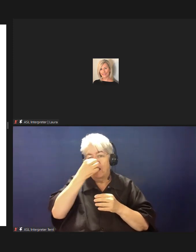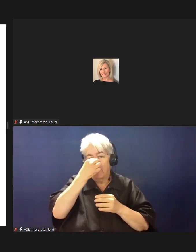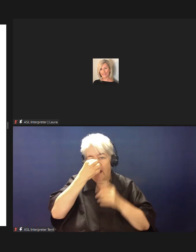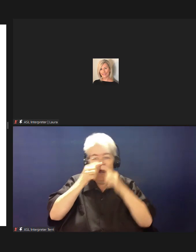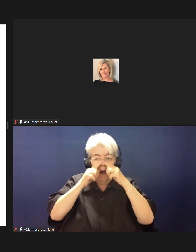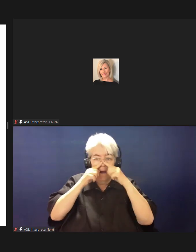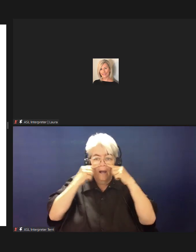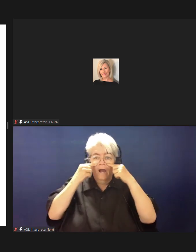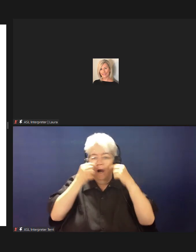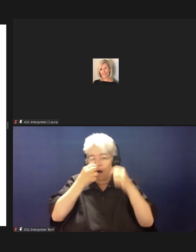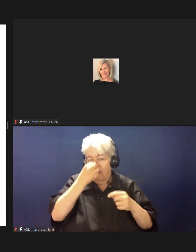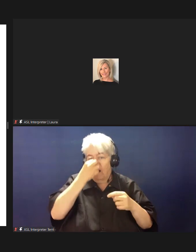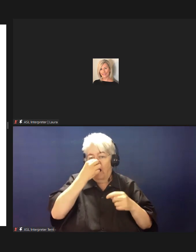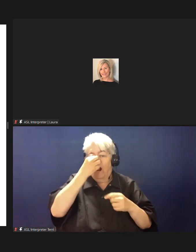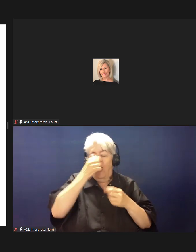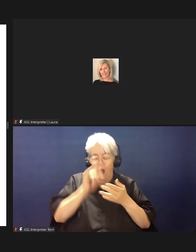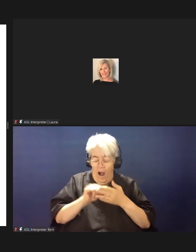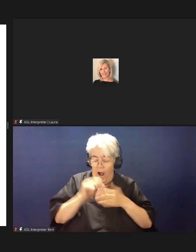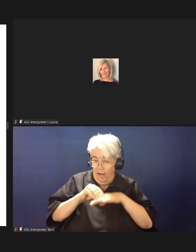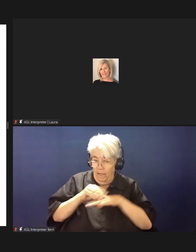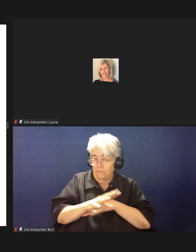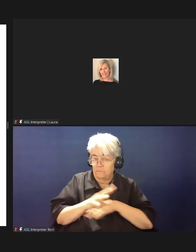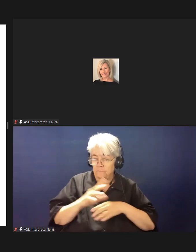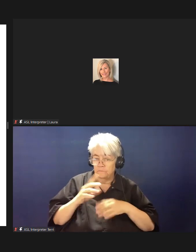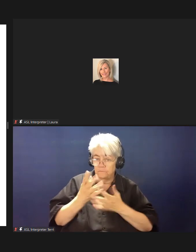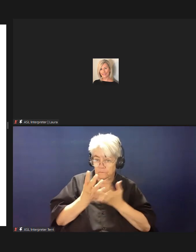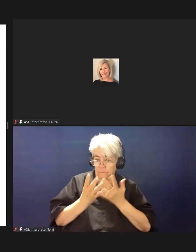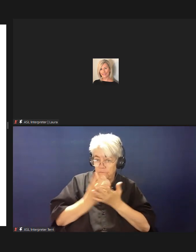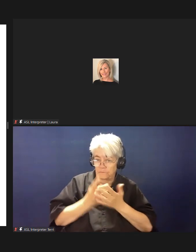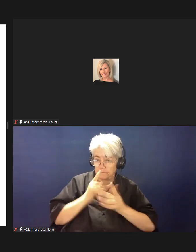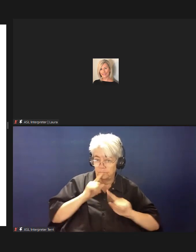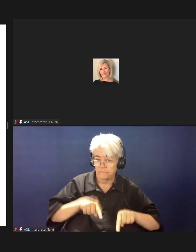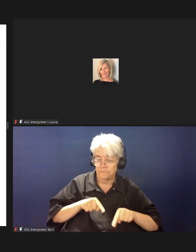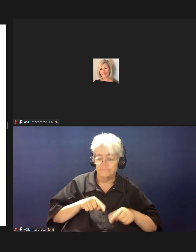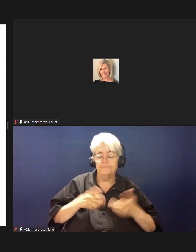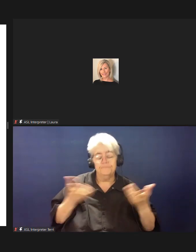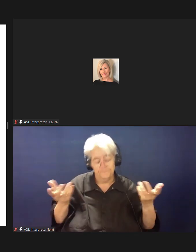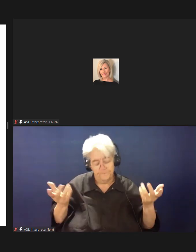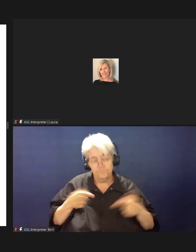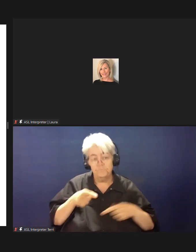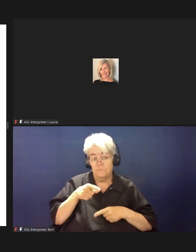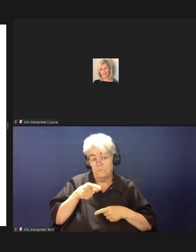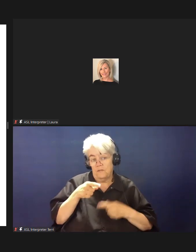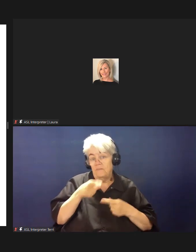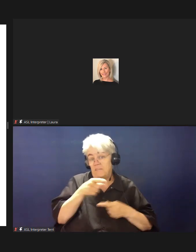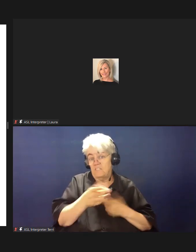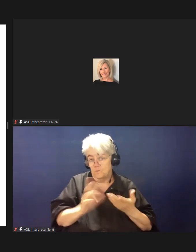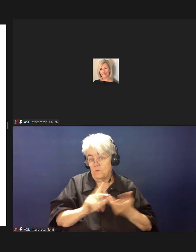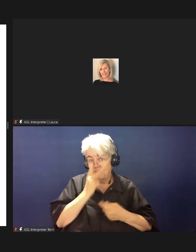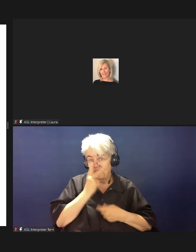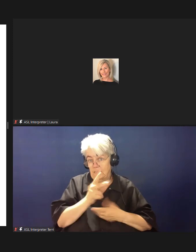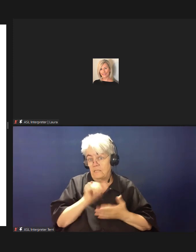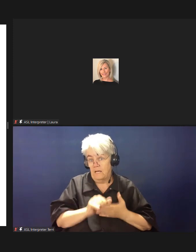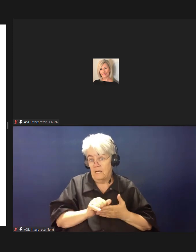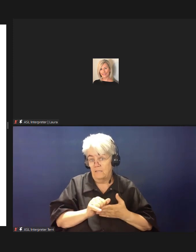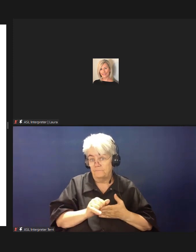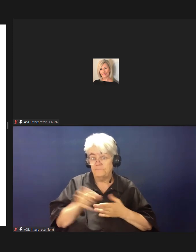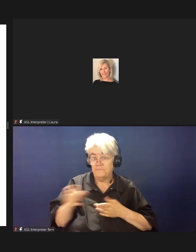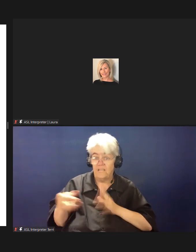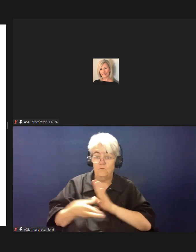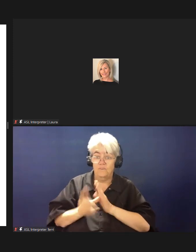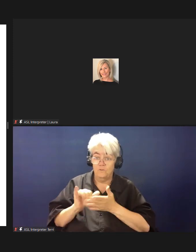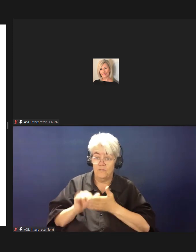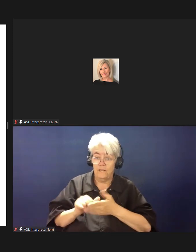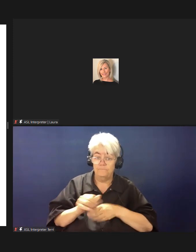Congestion can affect screening outcomes. This is where we might see that, right? Can you go over that,